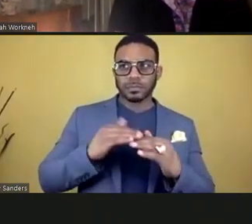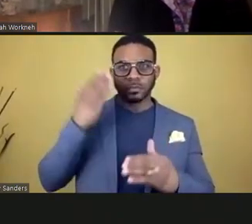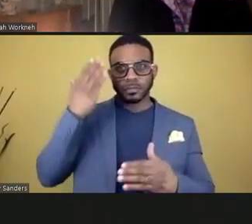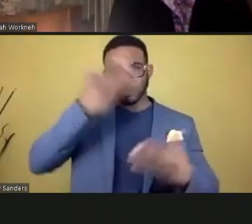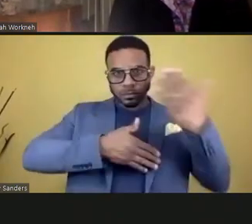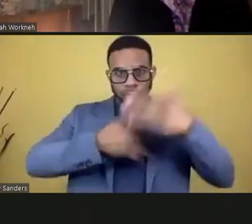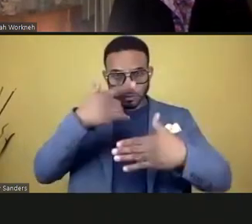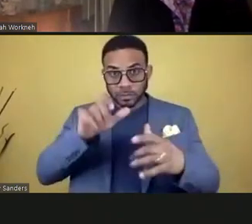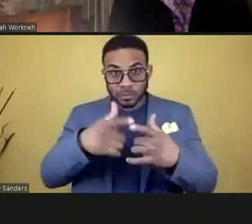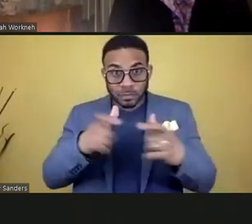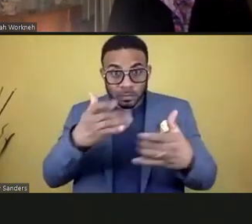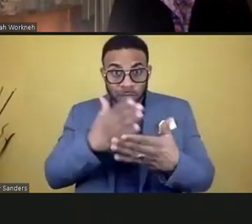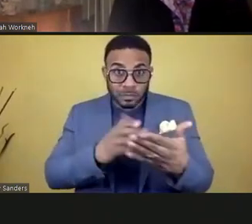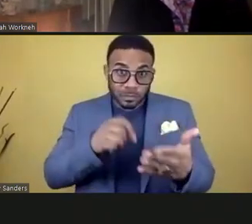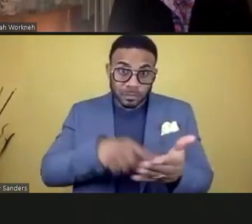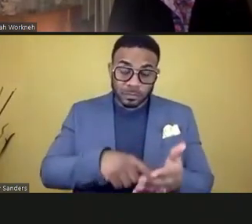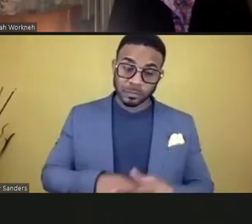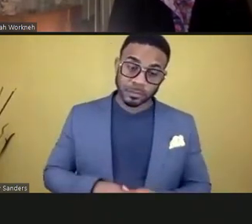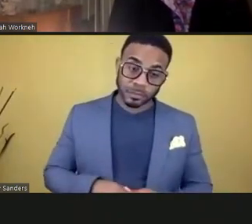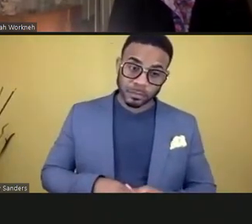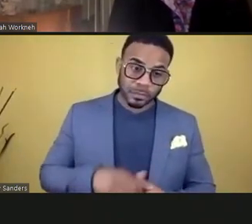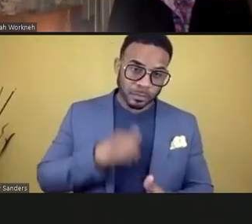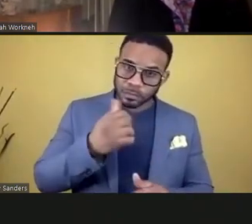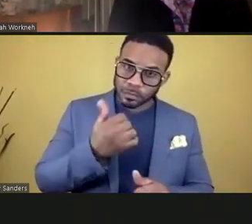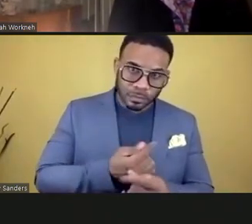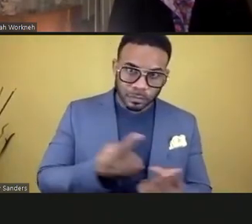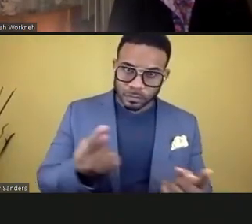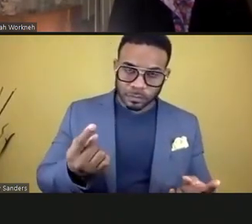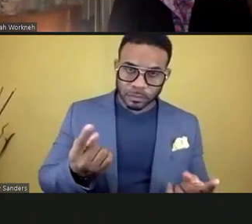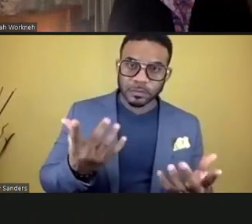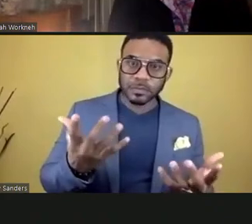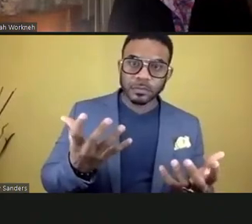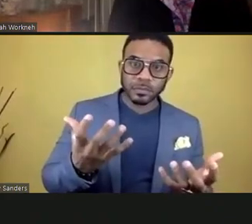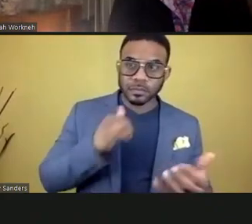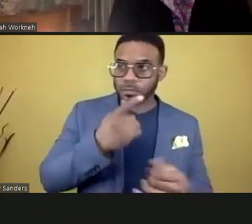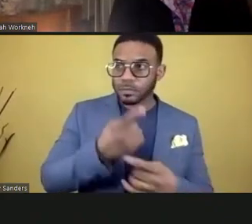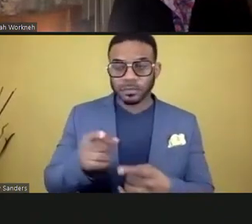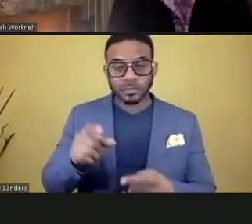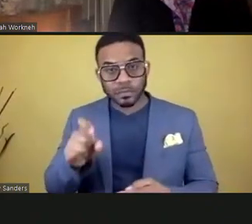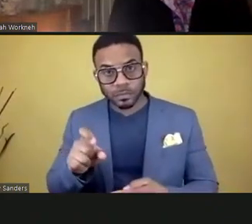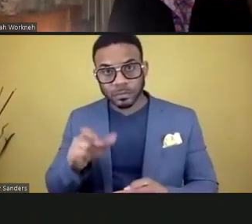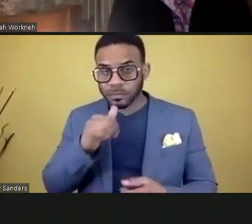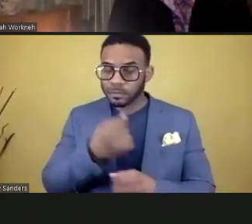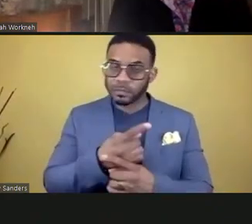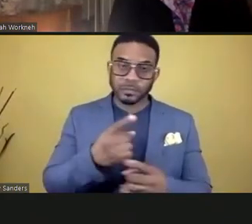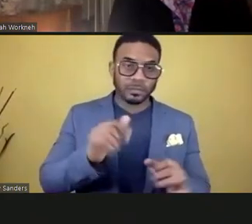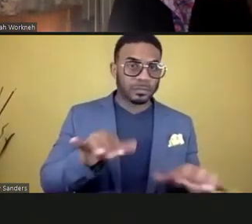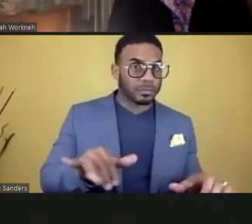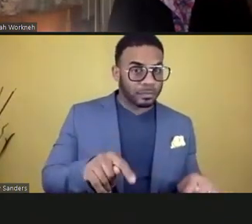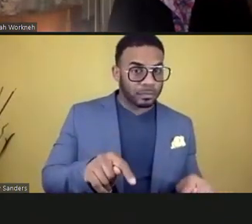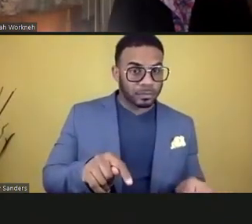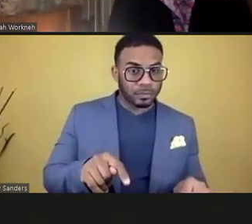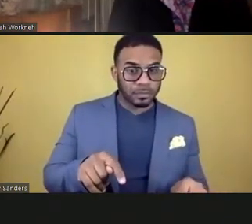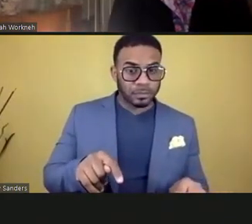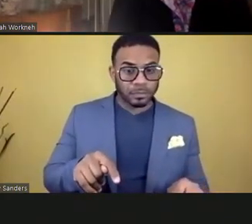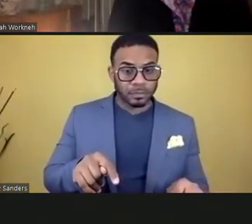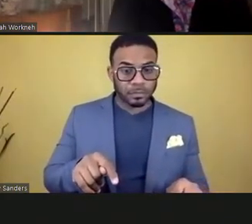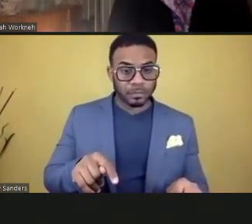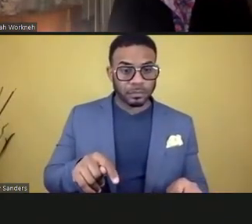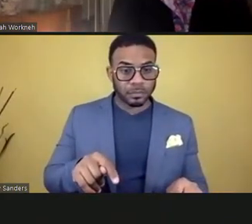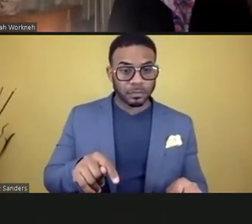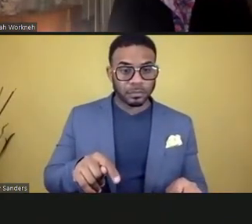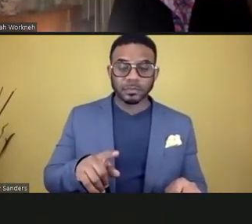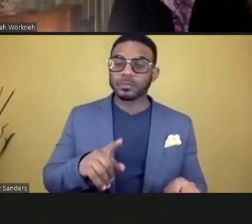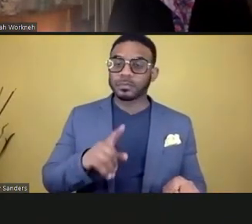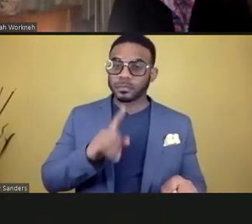because that's a large part of this. Not everybody wants it. Not everybody needs it. Not everybody can do it.